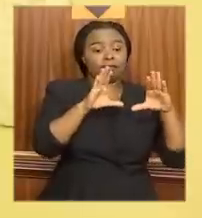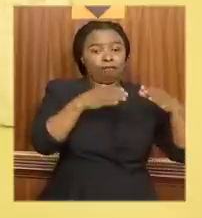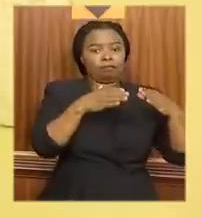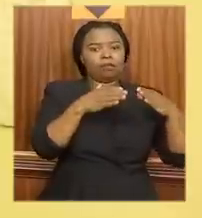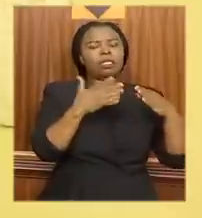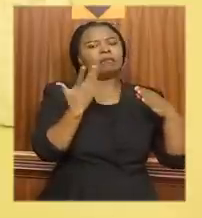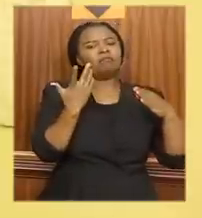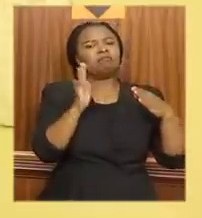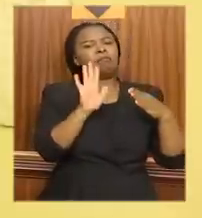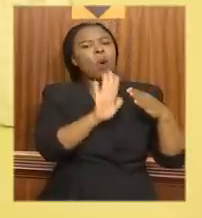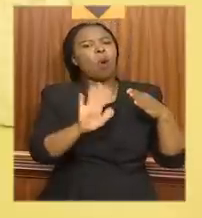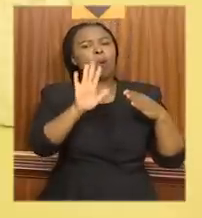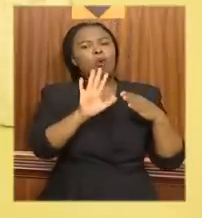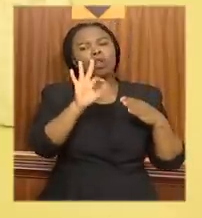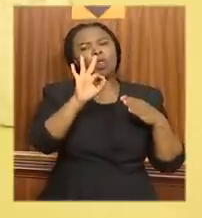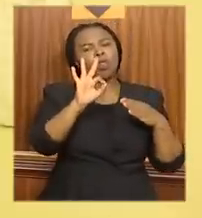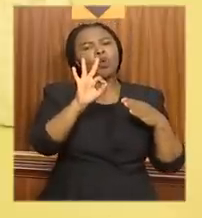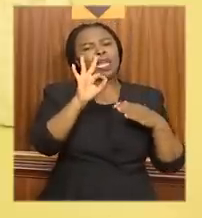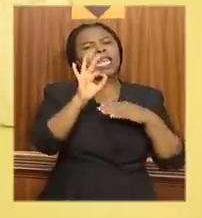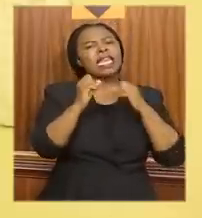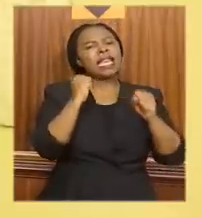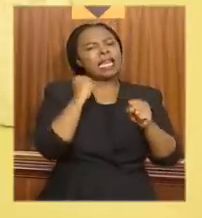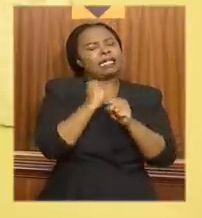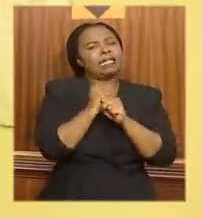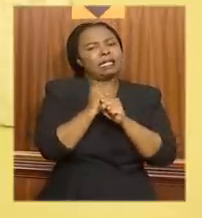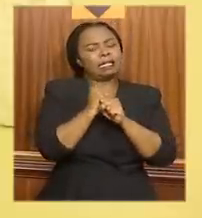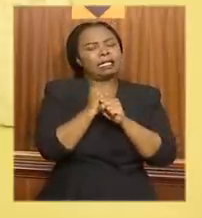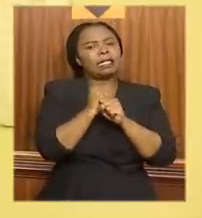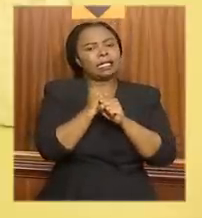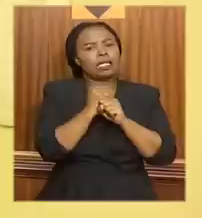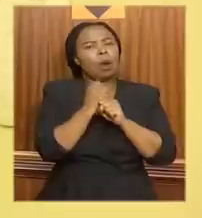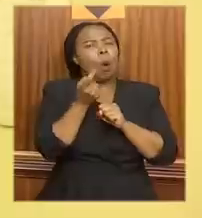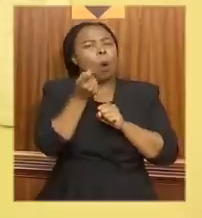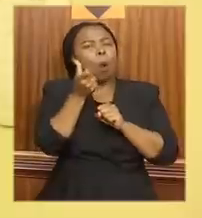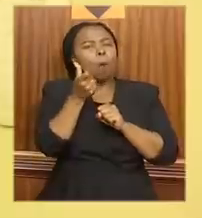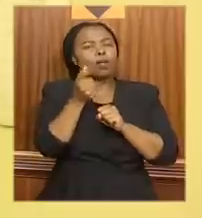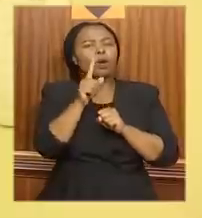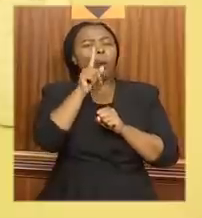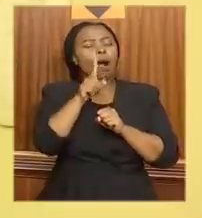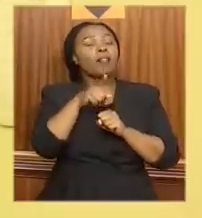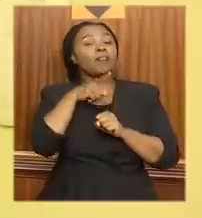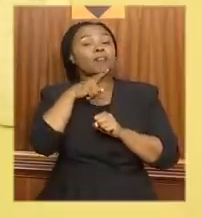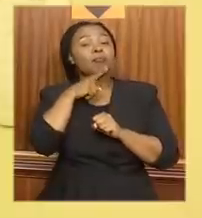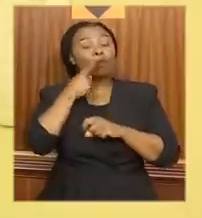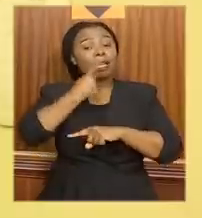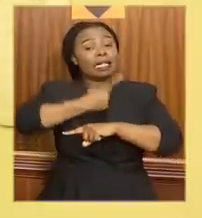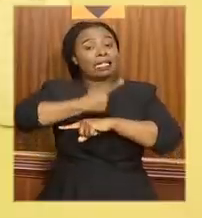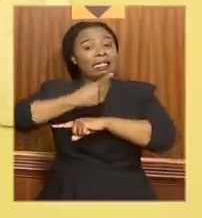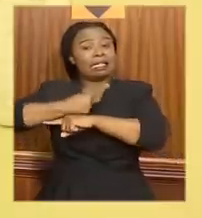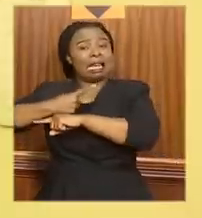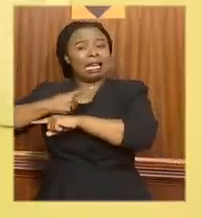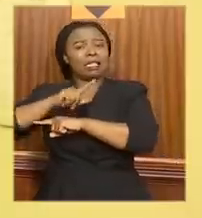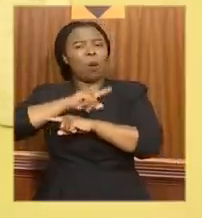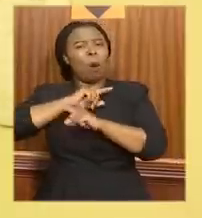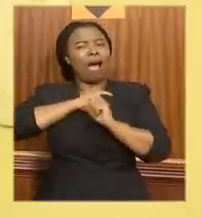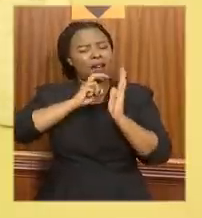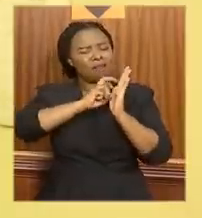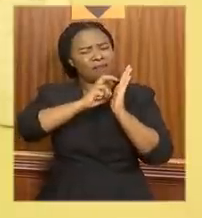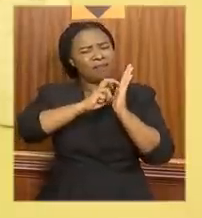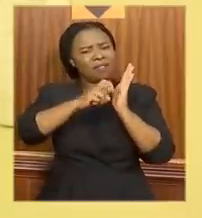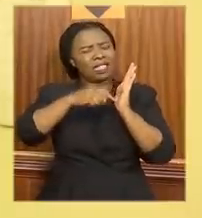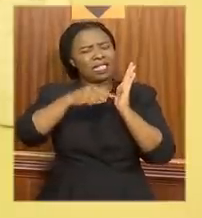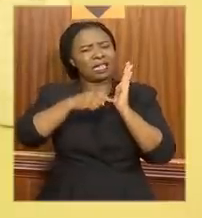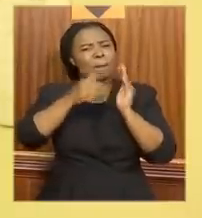more than 3 years, almost 1,000 days, due to lengthy regulatory processes and